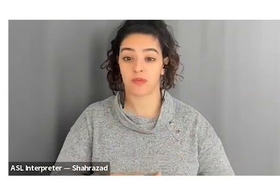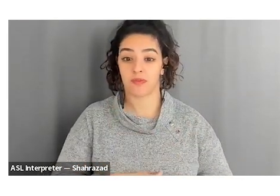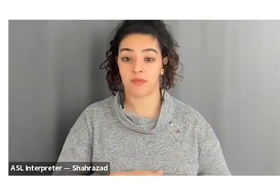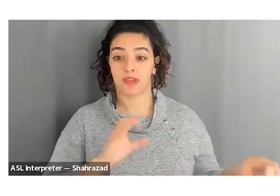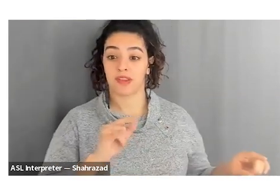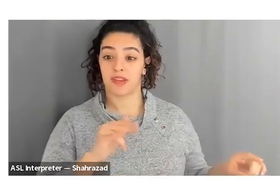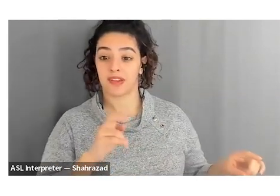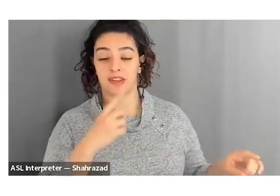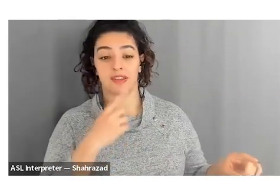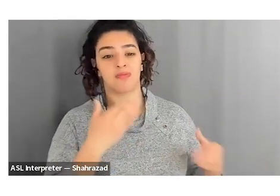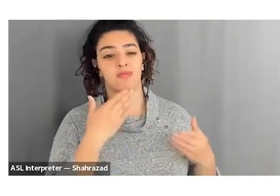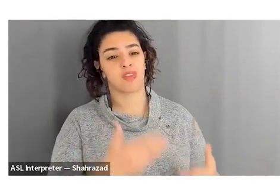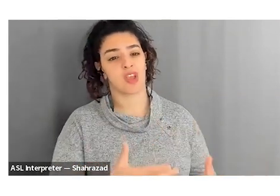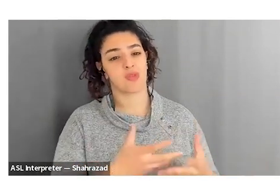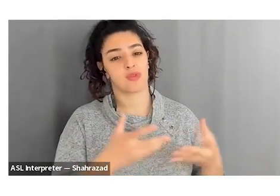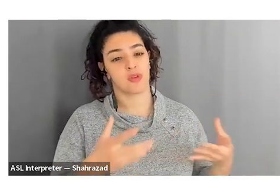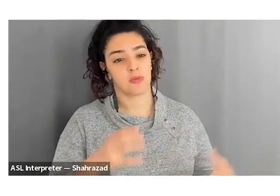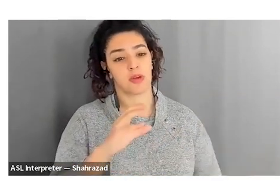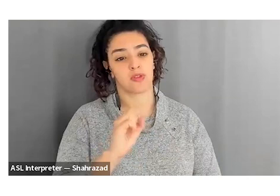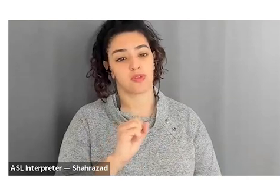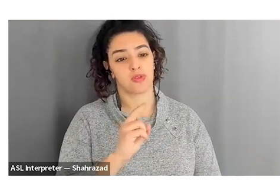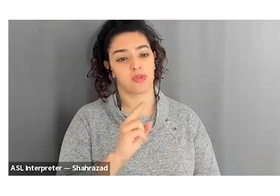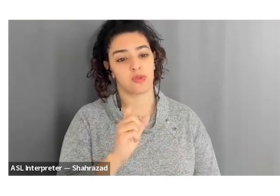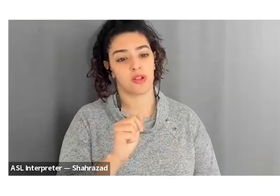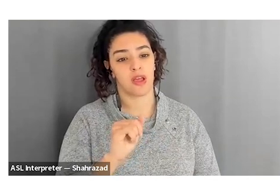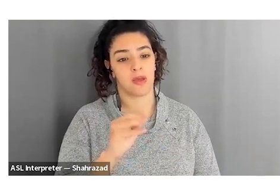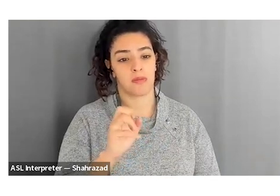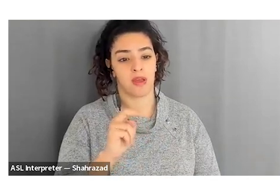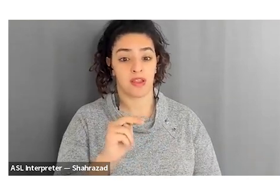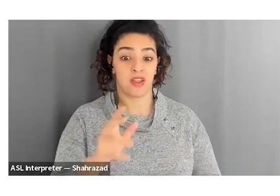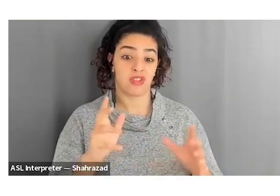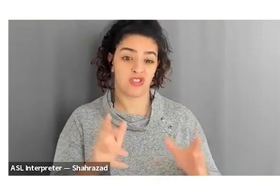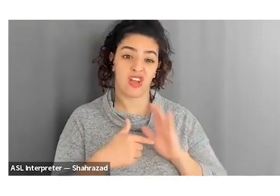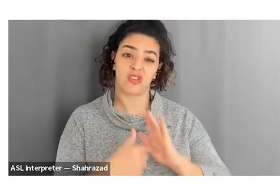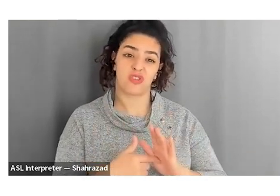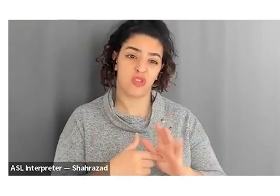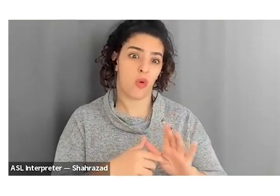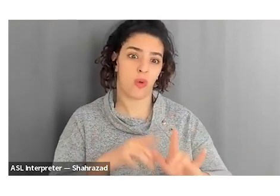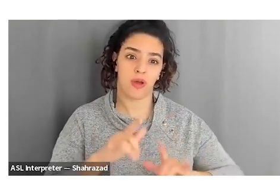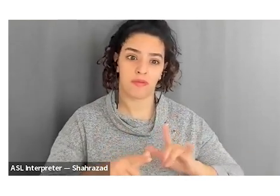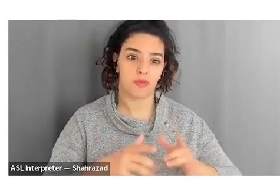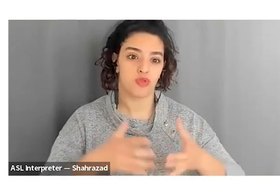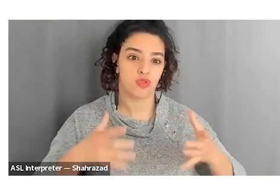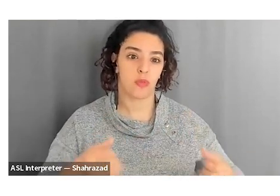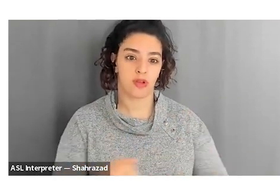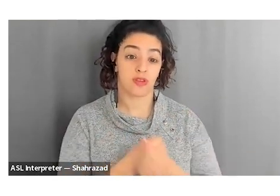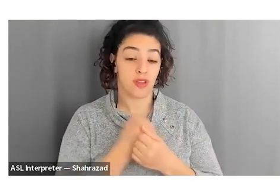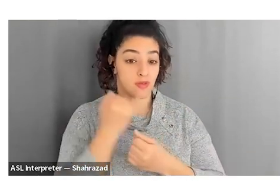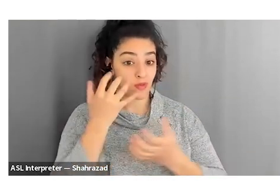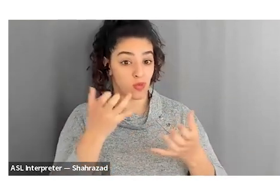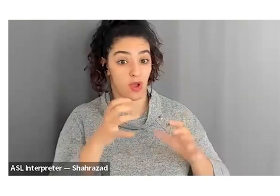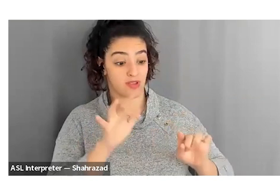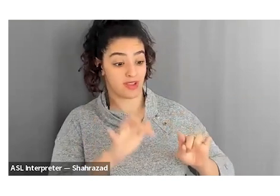chat is showing you so much love. If you want to click on the chat and see a little bit of the comments you've received along your